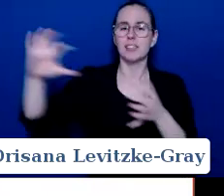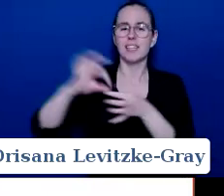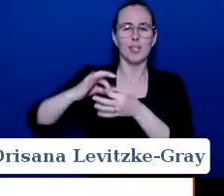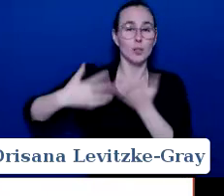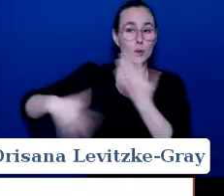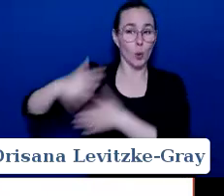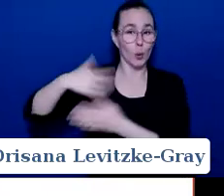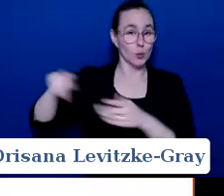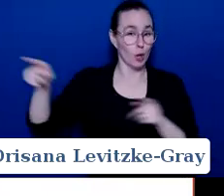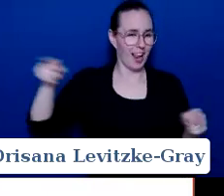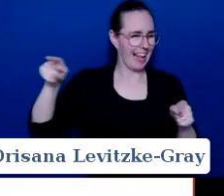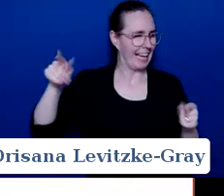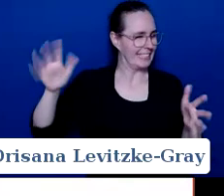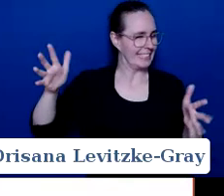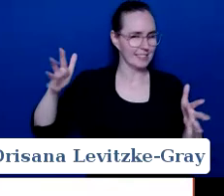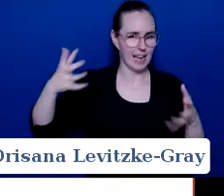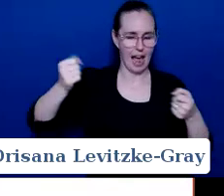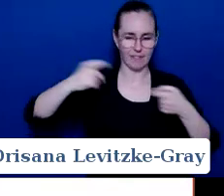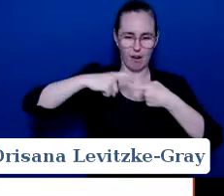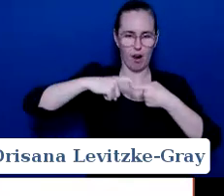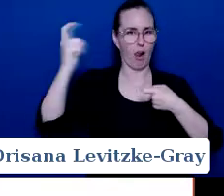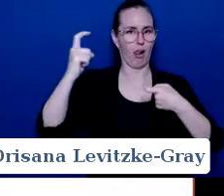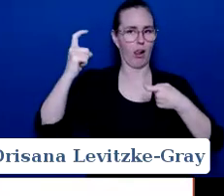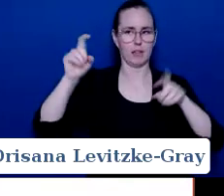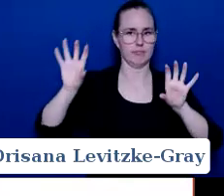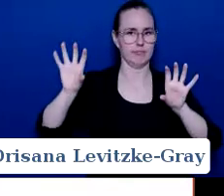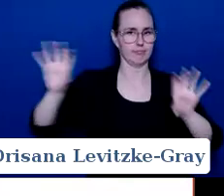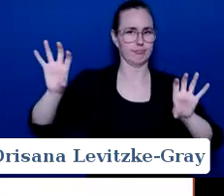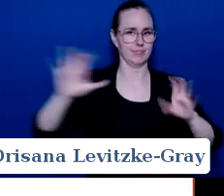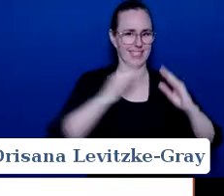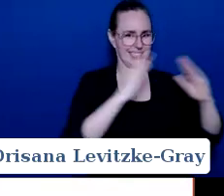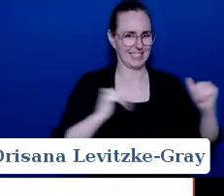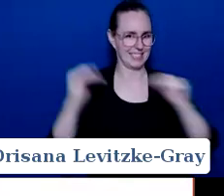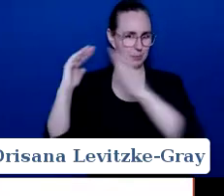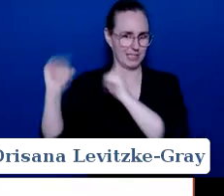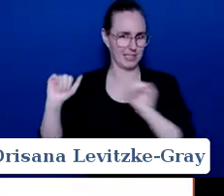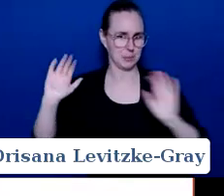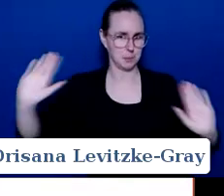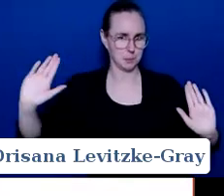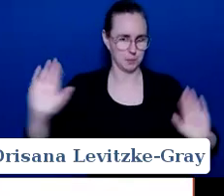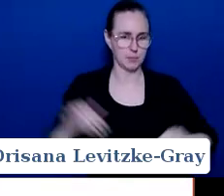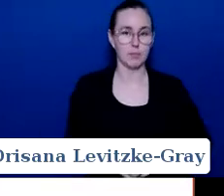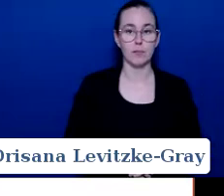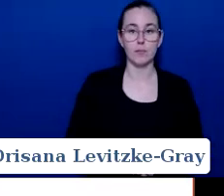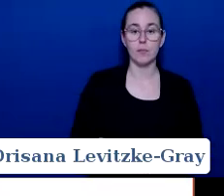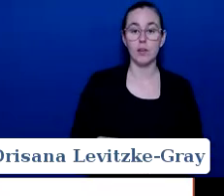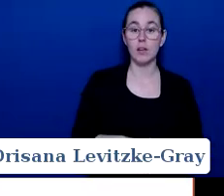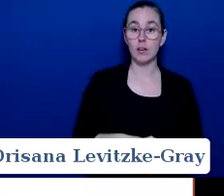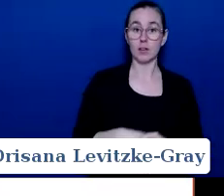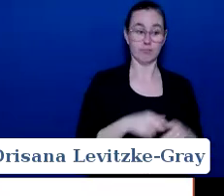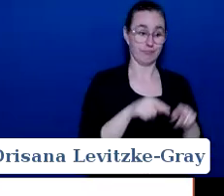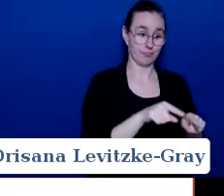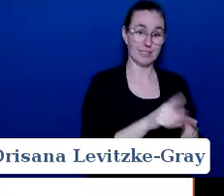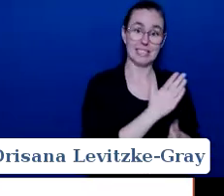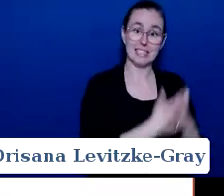important that when we say disability assessment, it means many different things. So we always need to clarify why are we